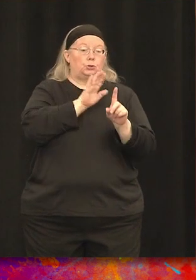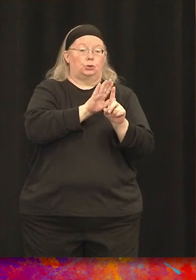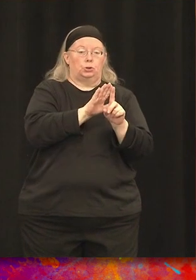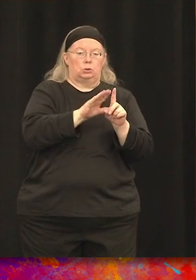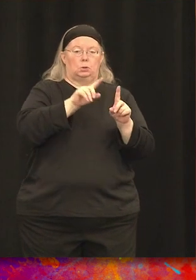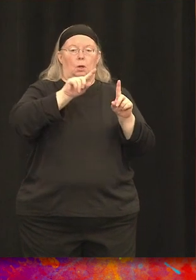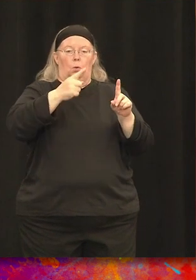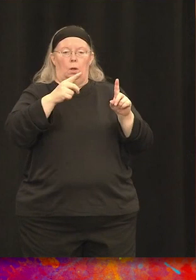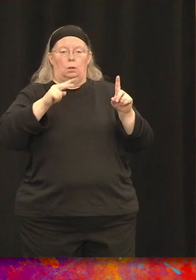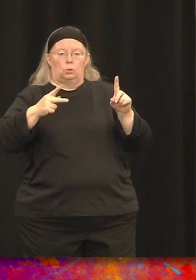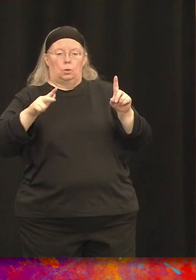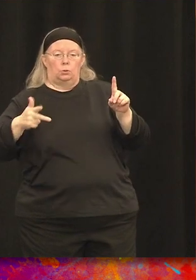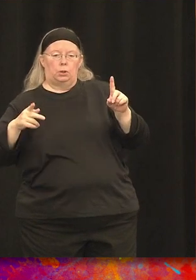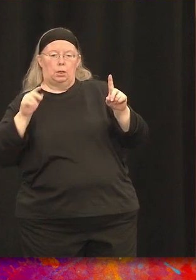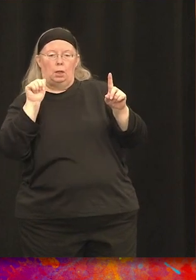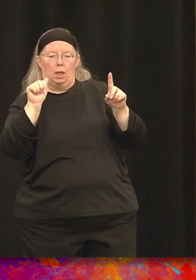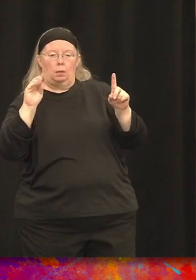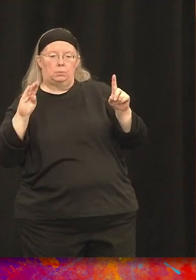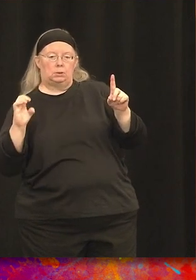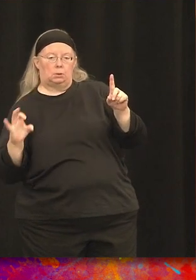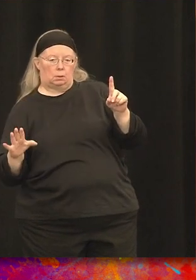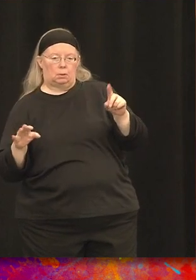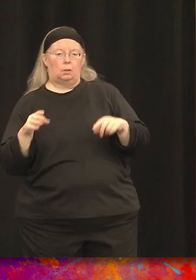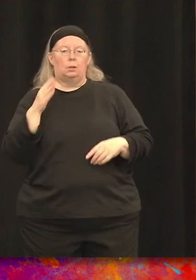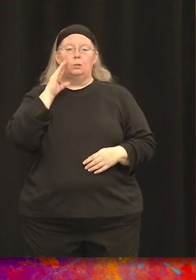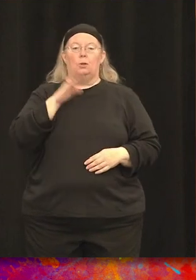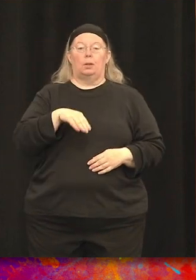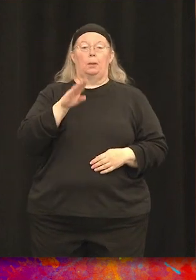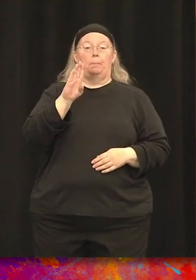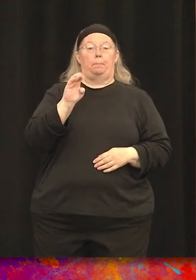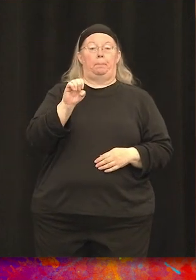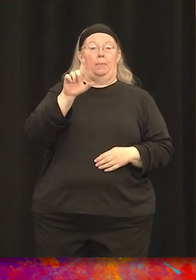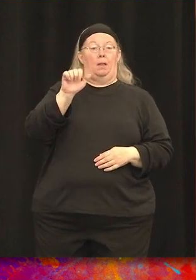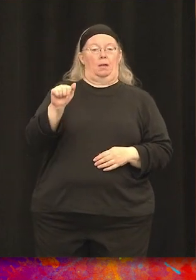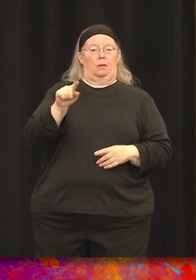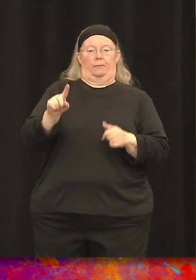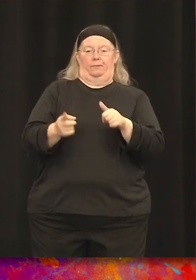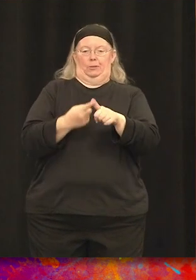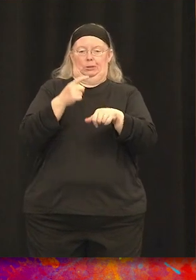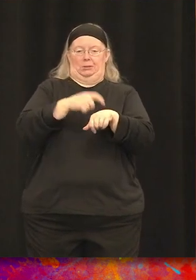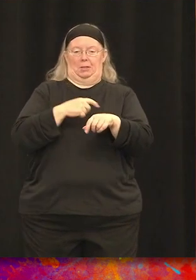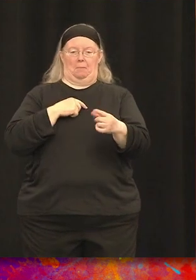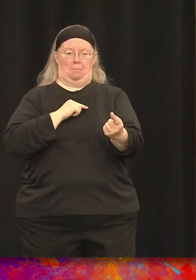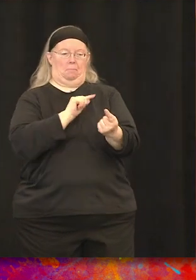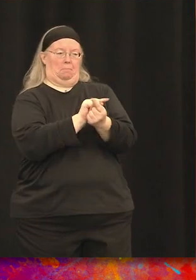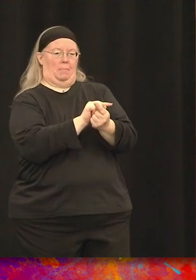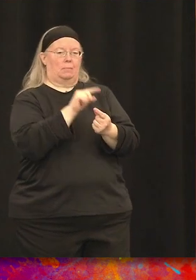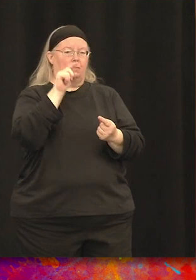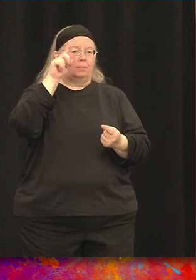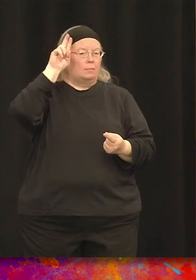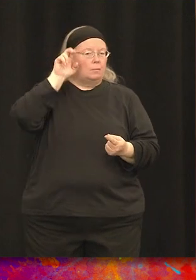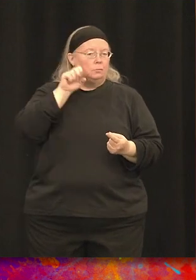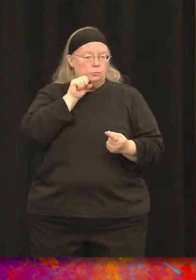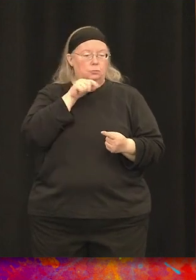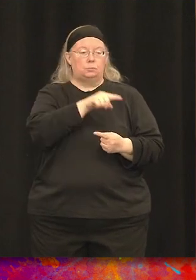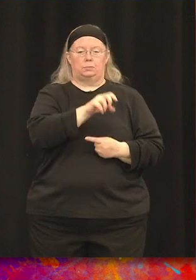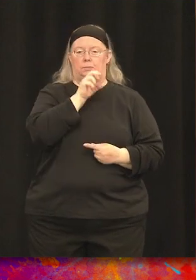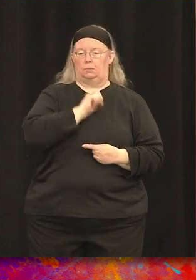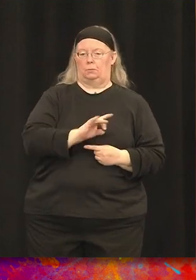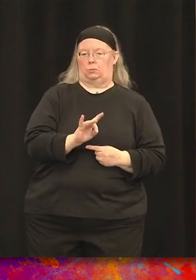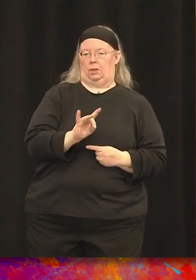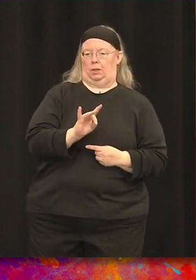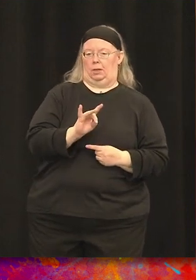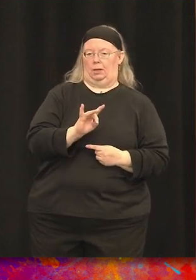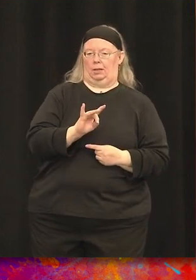Dunning. Bella was the first person I met with Usher syndrome when she was just 8 years old. She's become like a sister to me, as